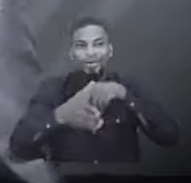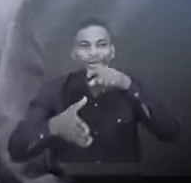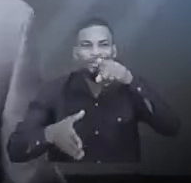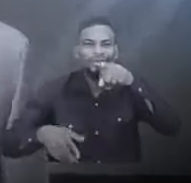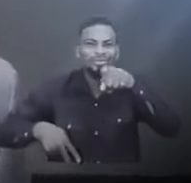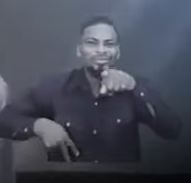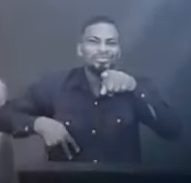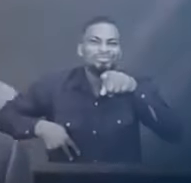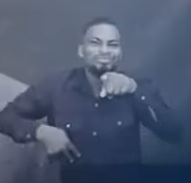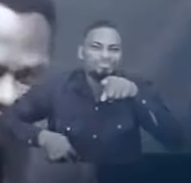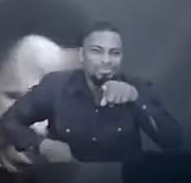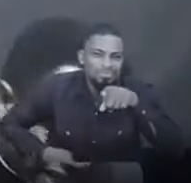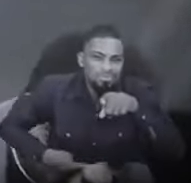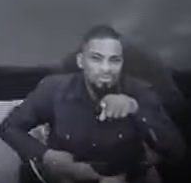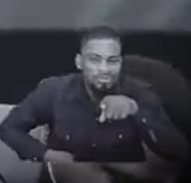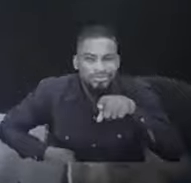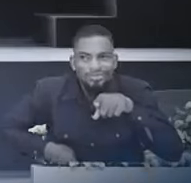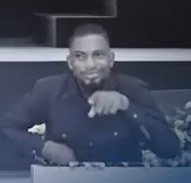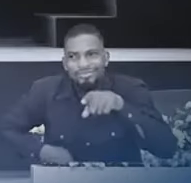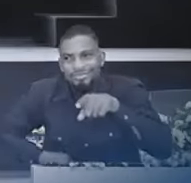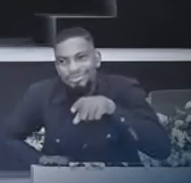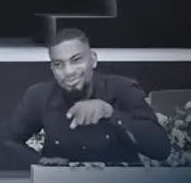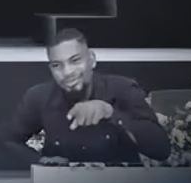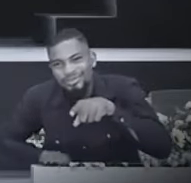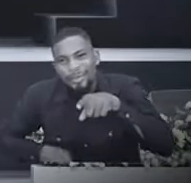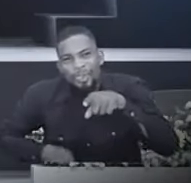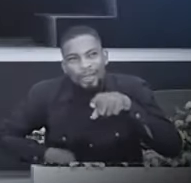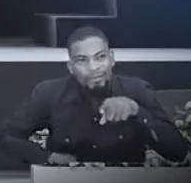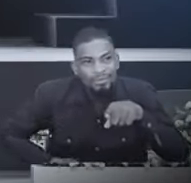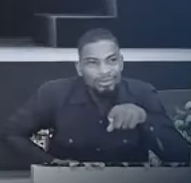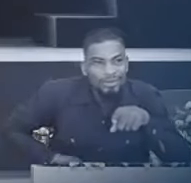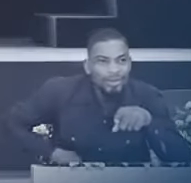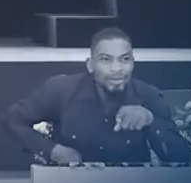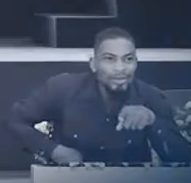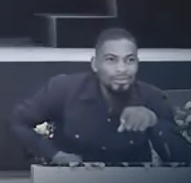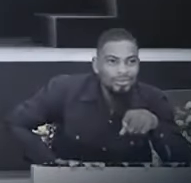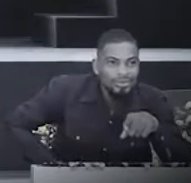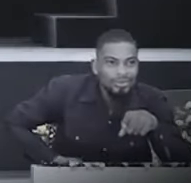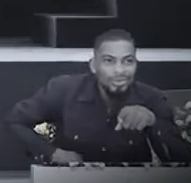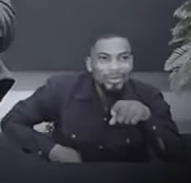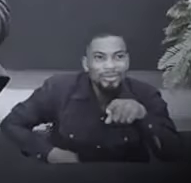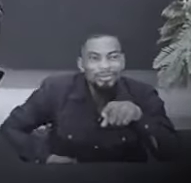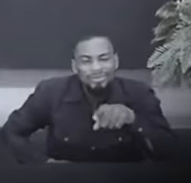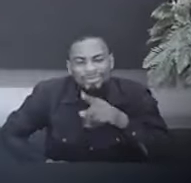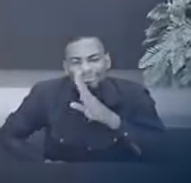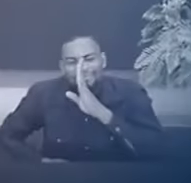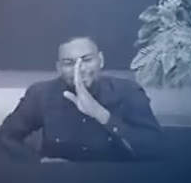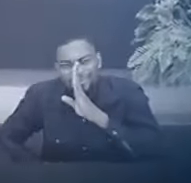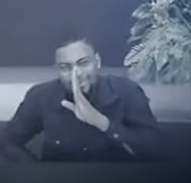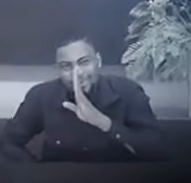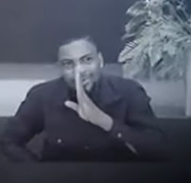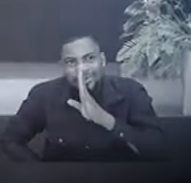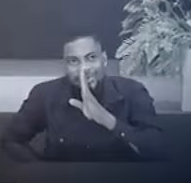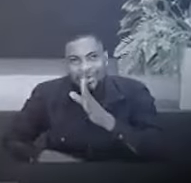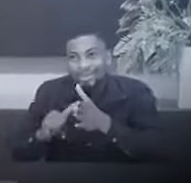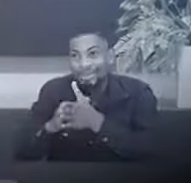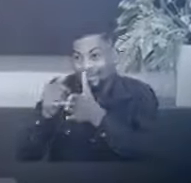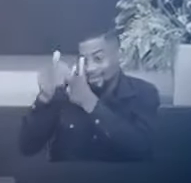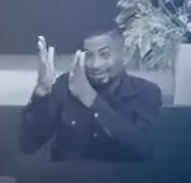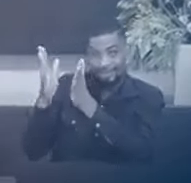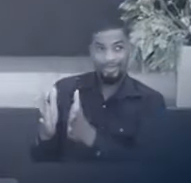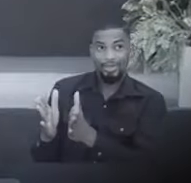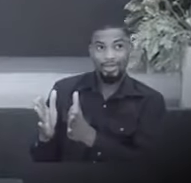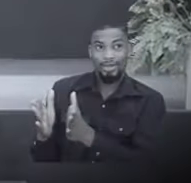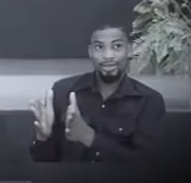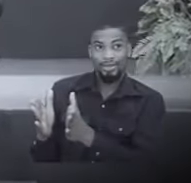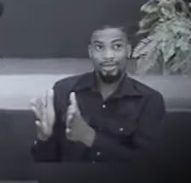are seated down and they are praying and sobbing. Because the one who will be leading will just give